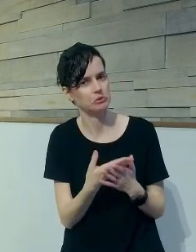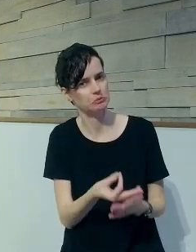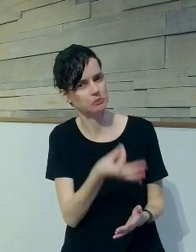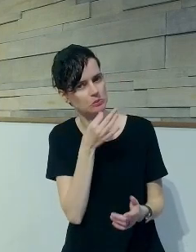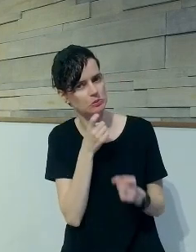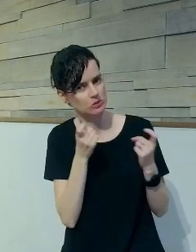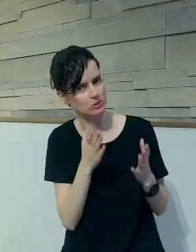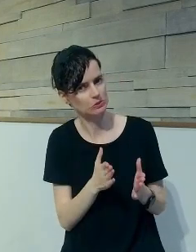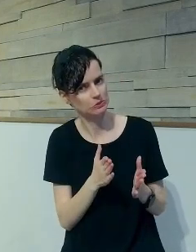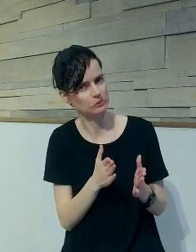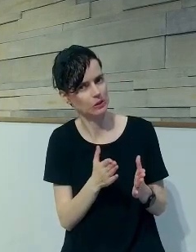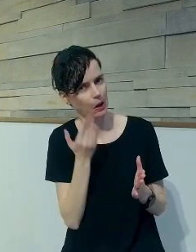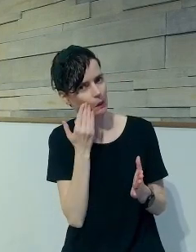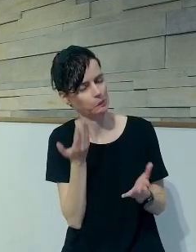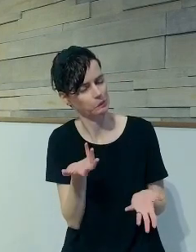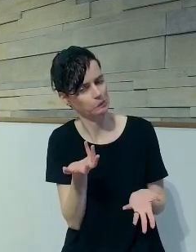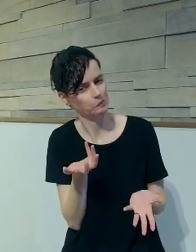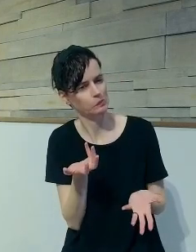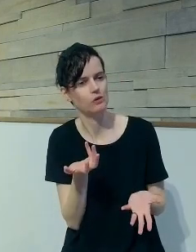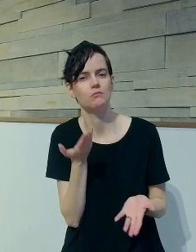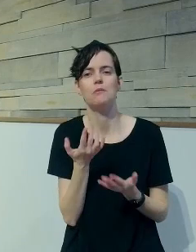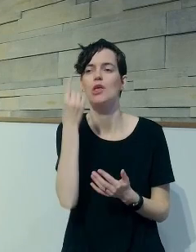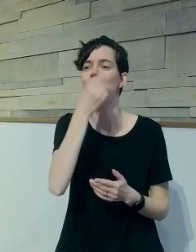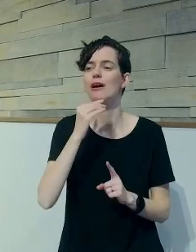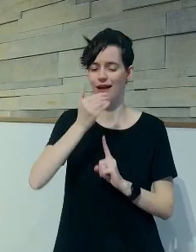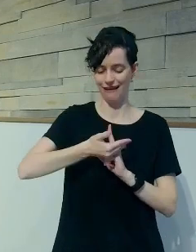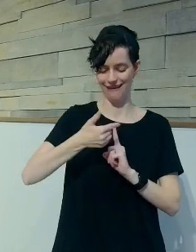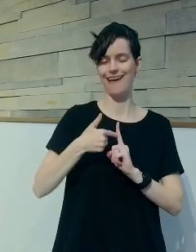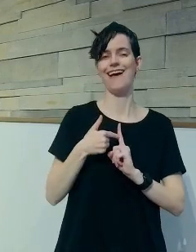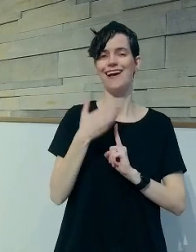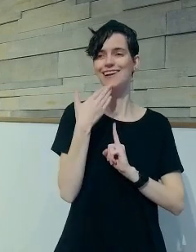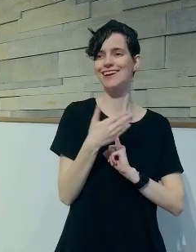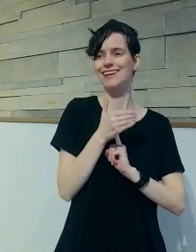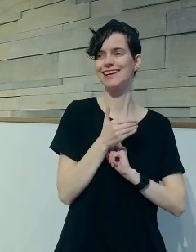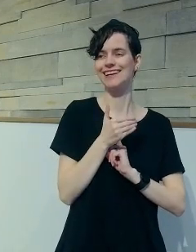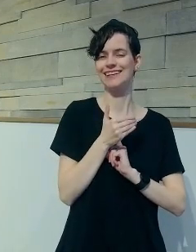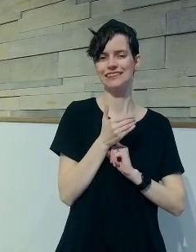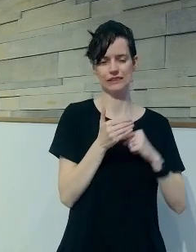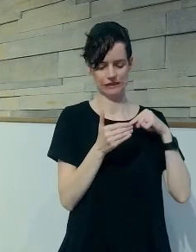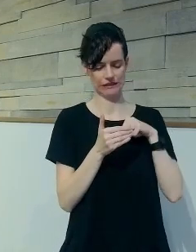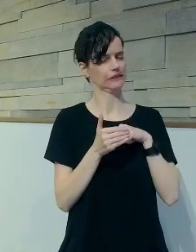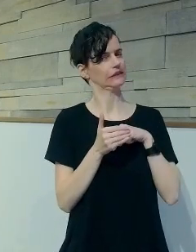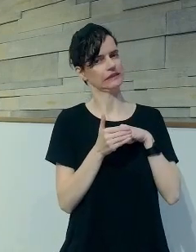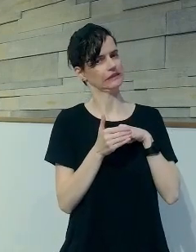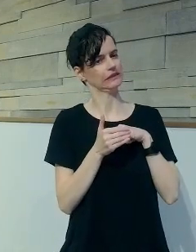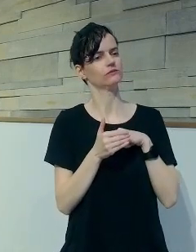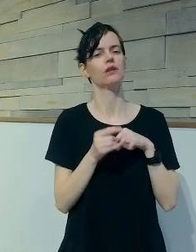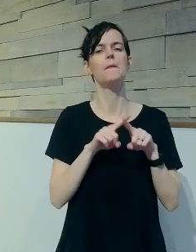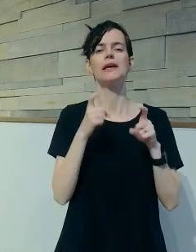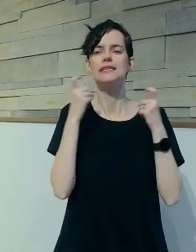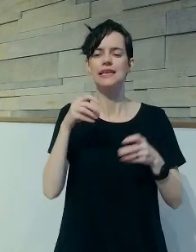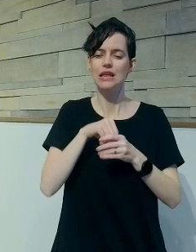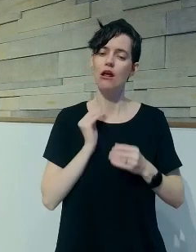more than likely, all right? Even if you do look good on the outside and act really good at times. And sin in